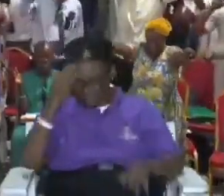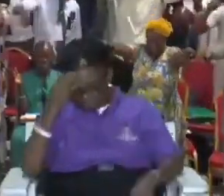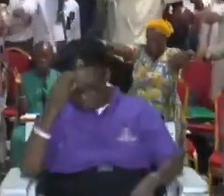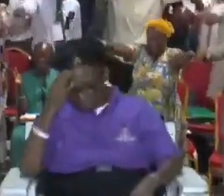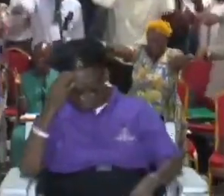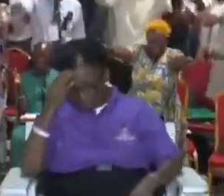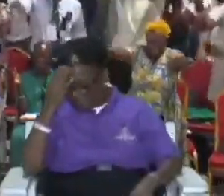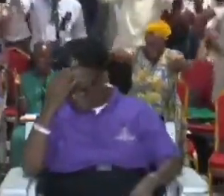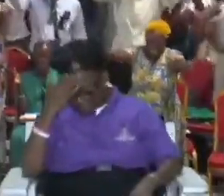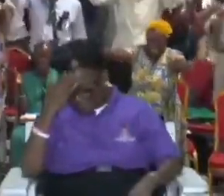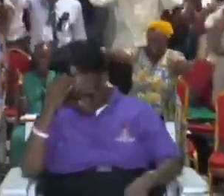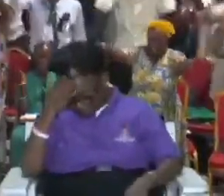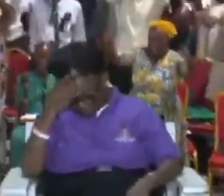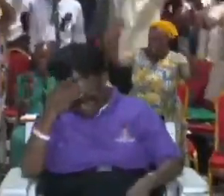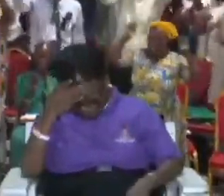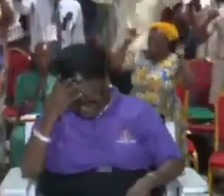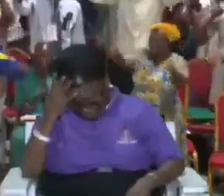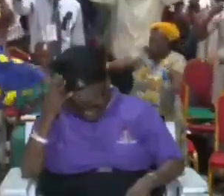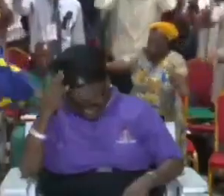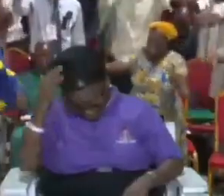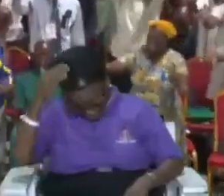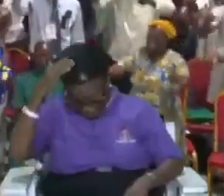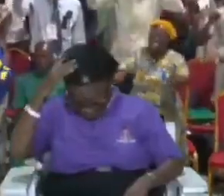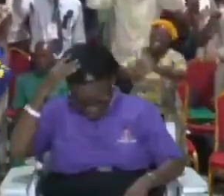every door shut against me,